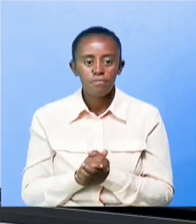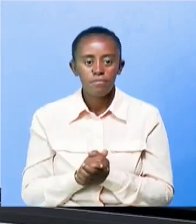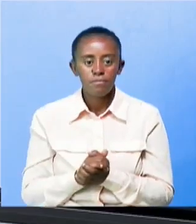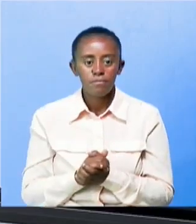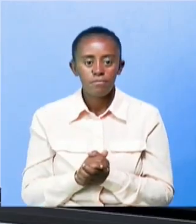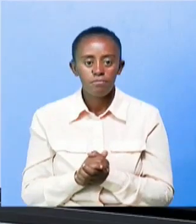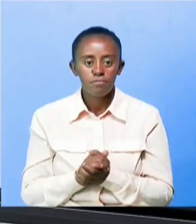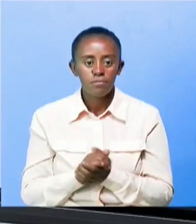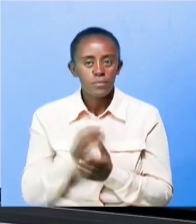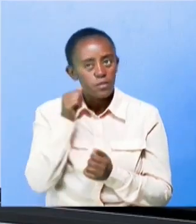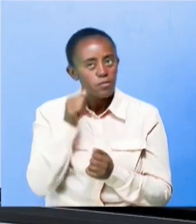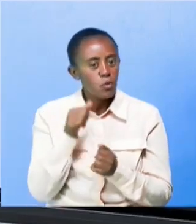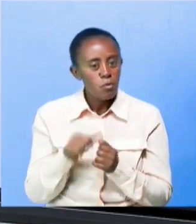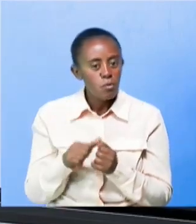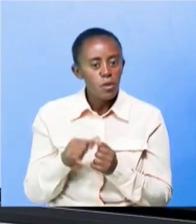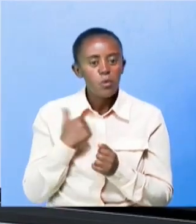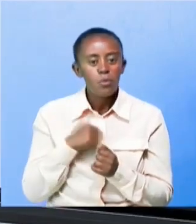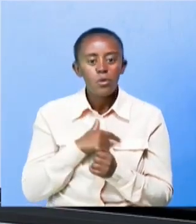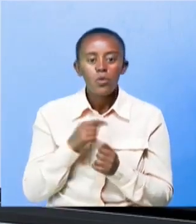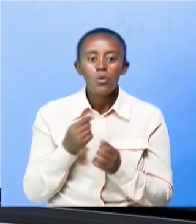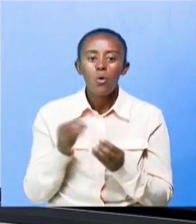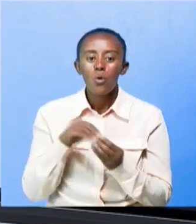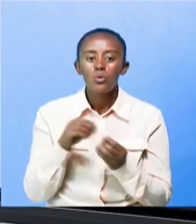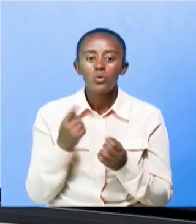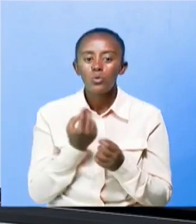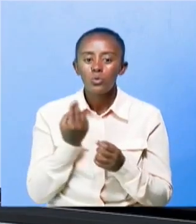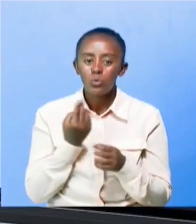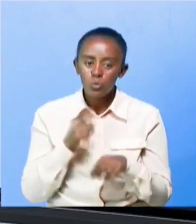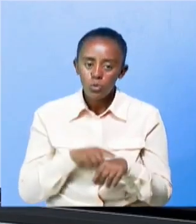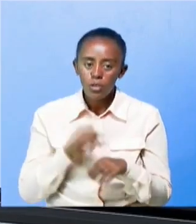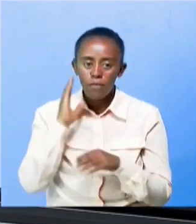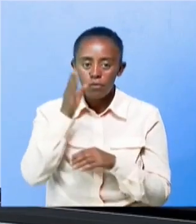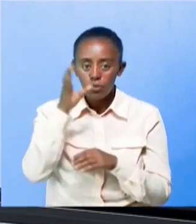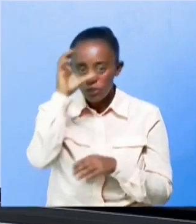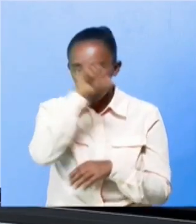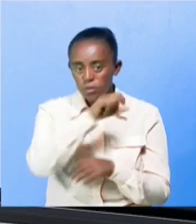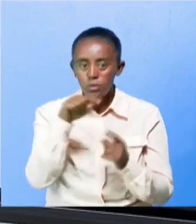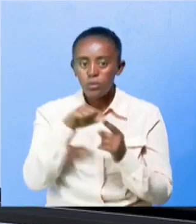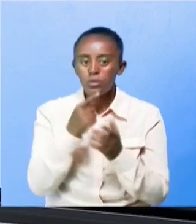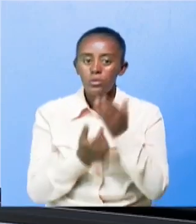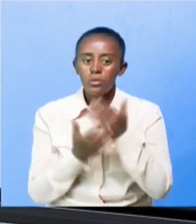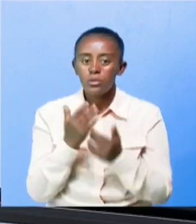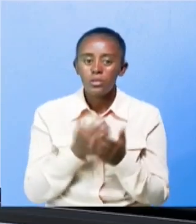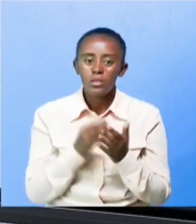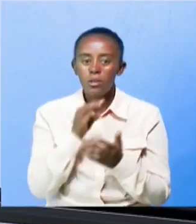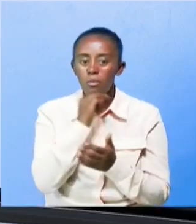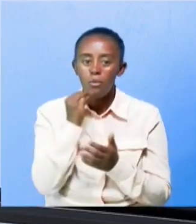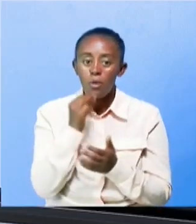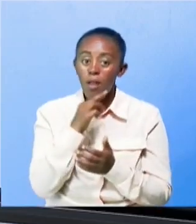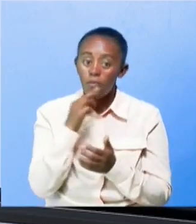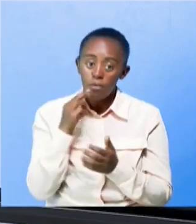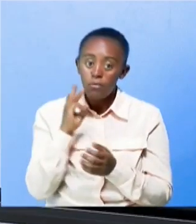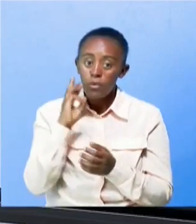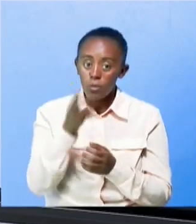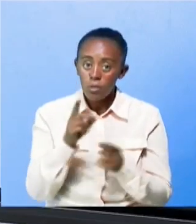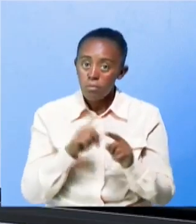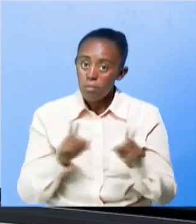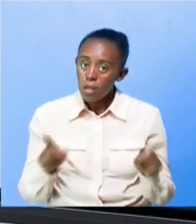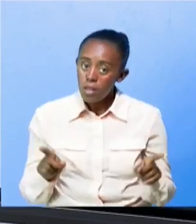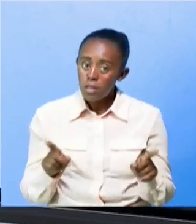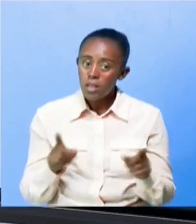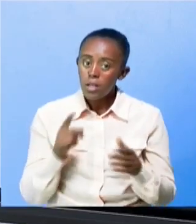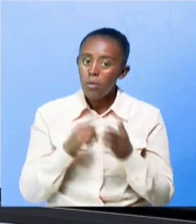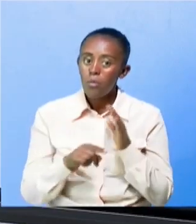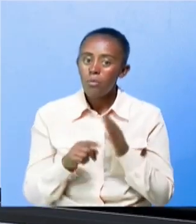If you remember, we also use future predictions to talk about the modal verb will. But what is